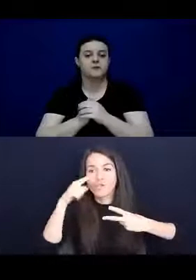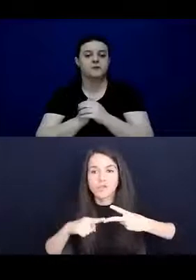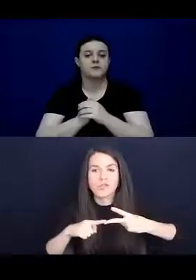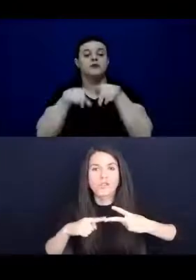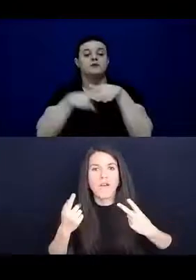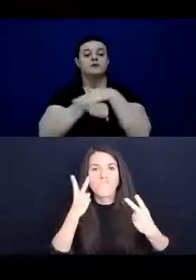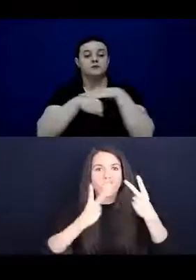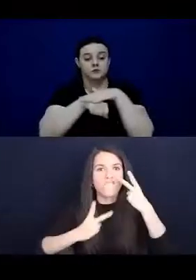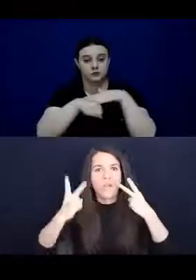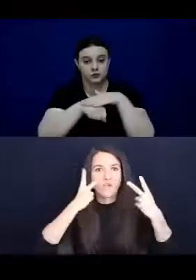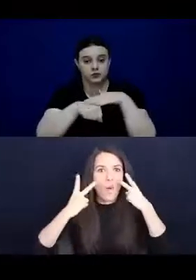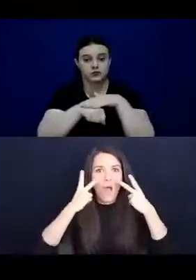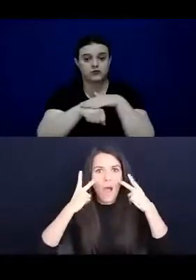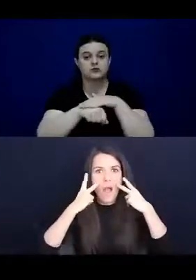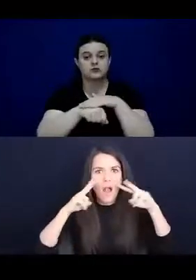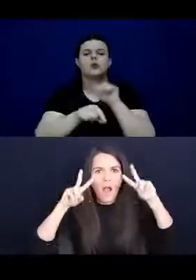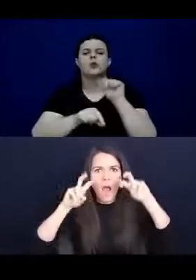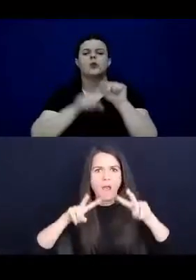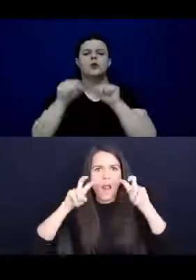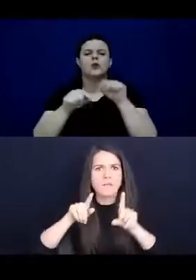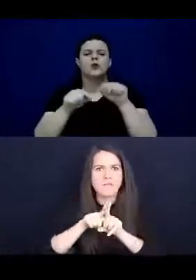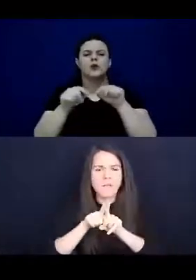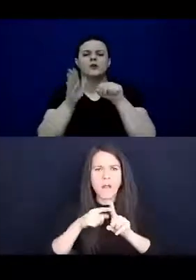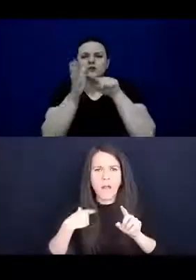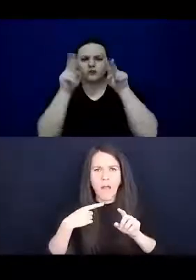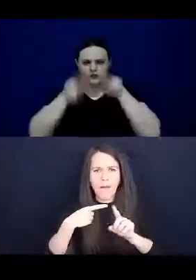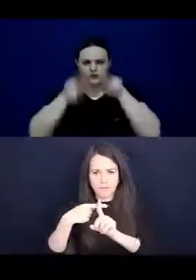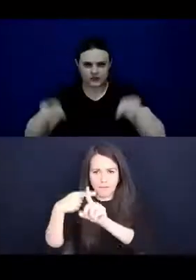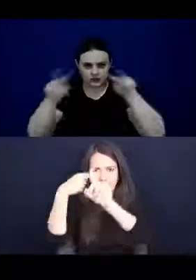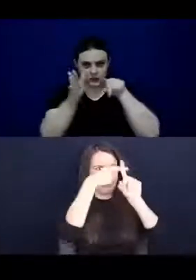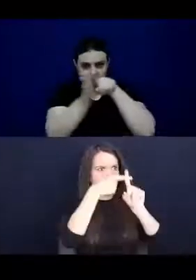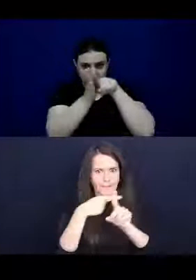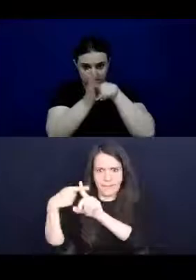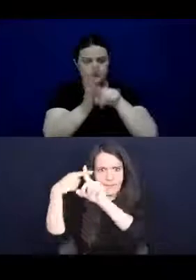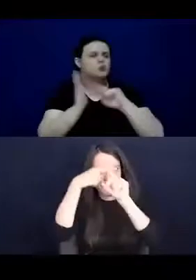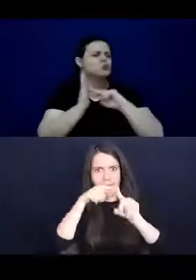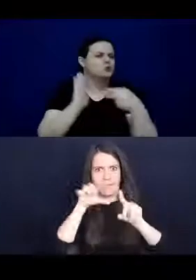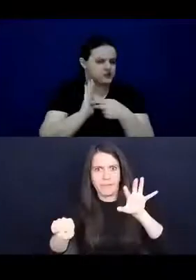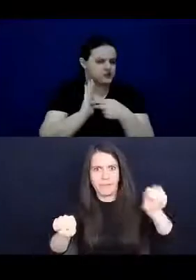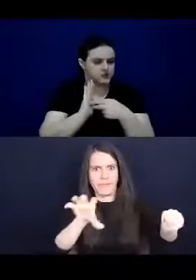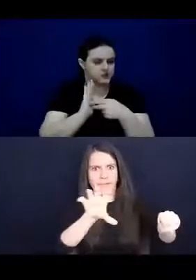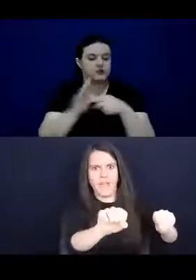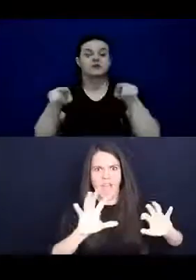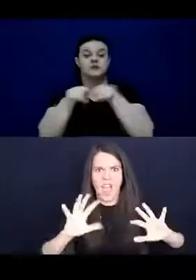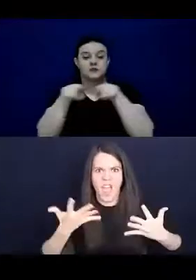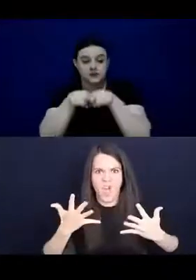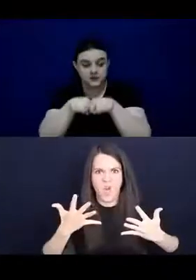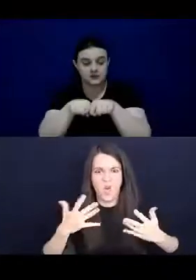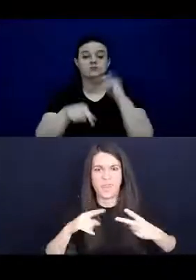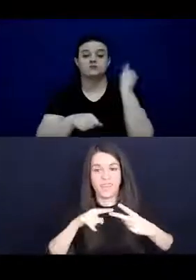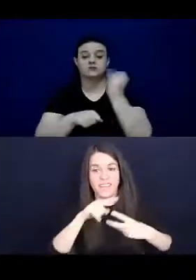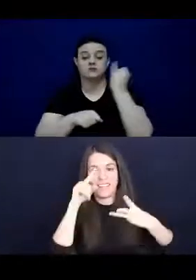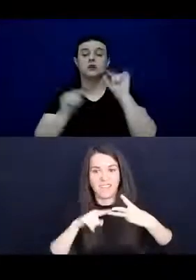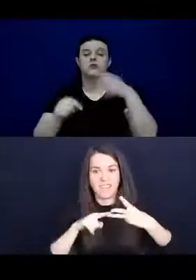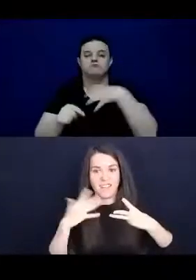do visual analysis and what that means. And also an important idea, which is that of semantic reasoning and how